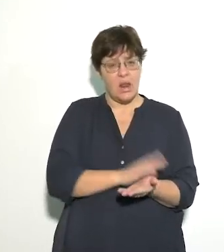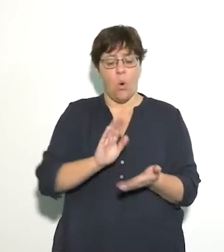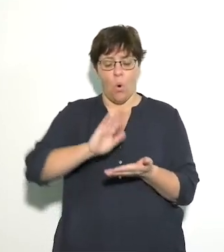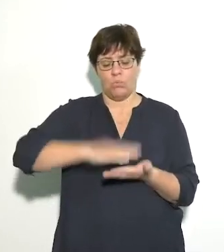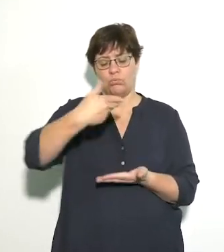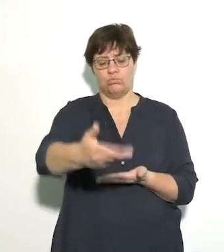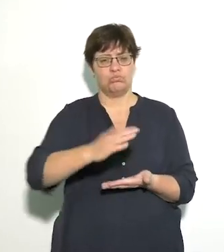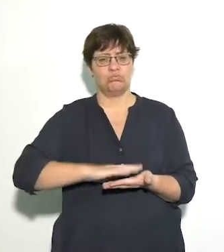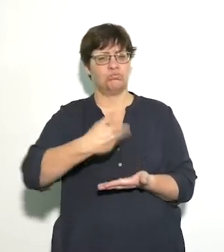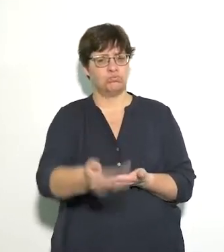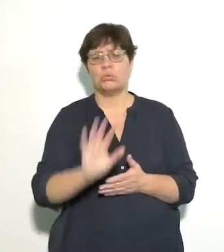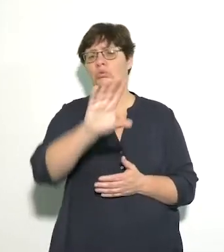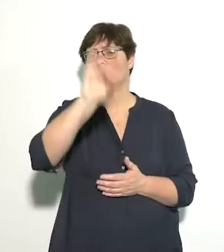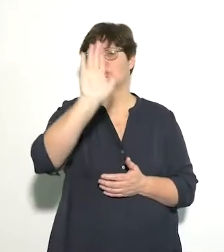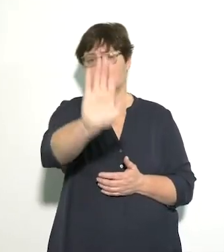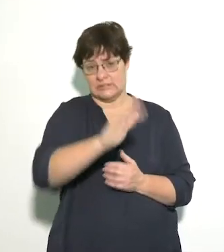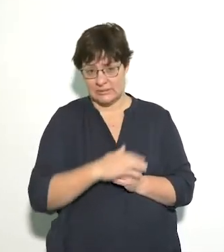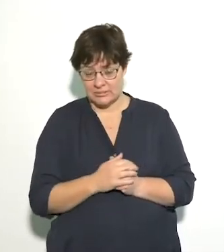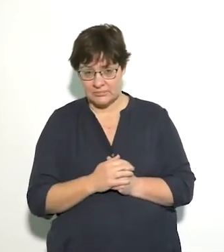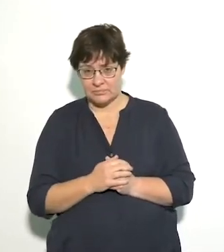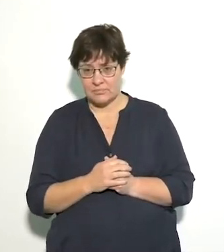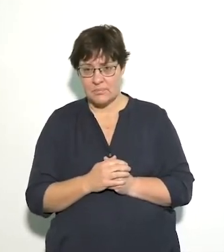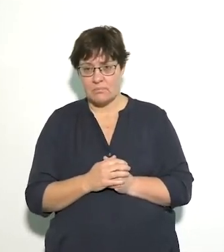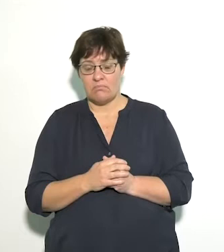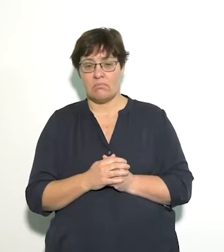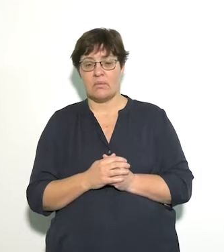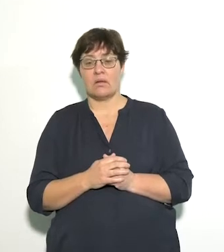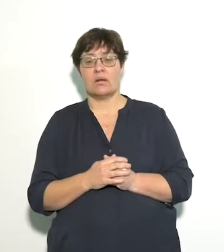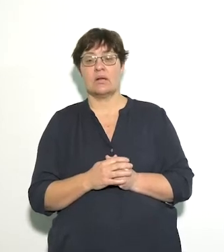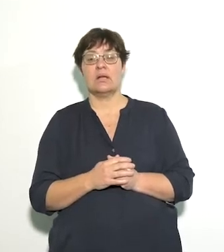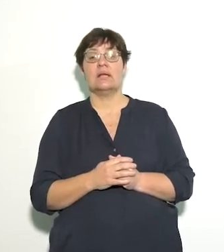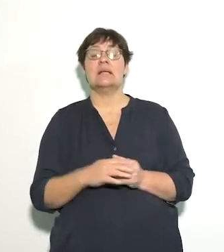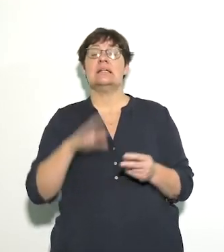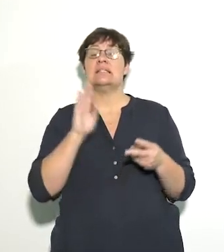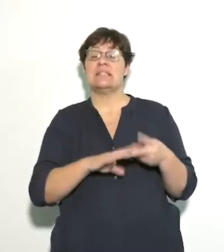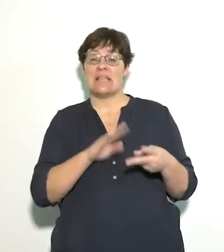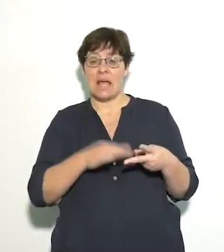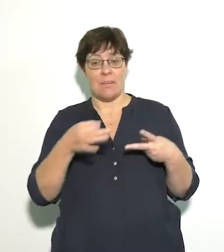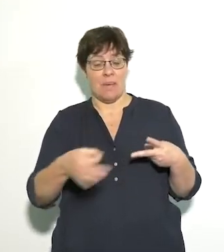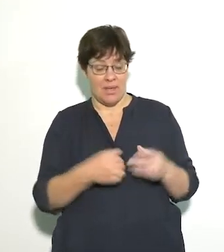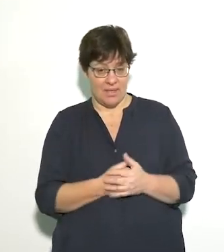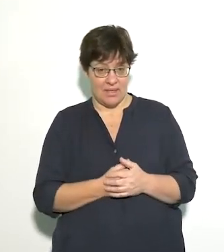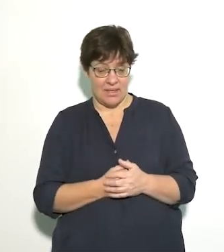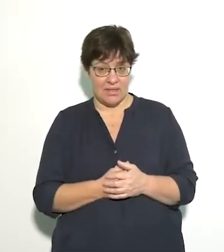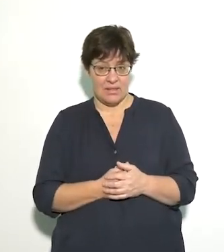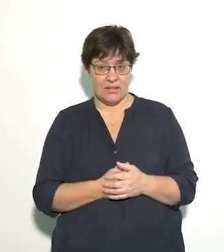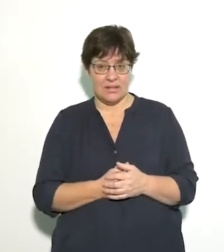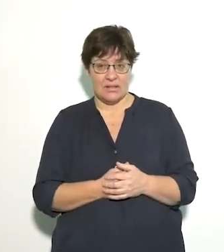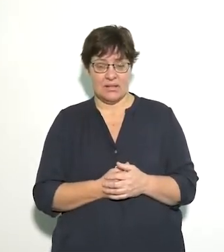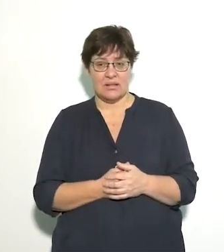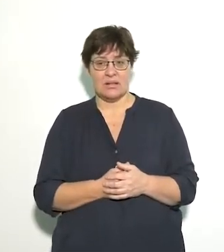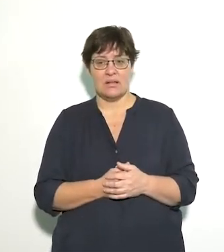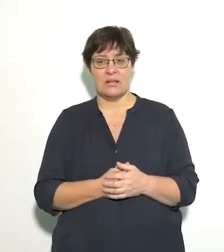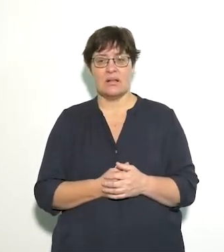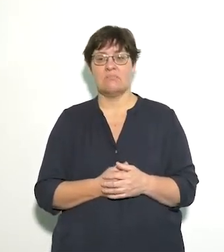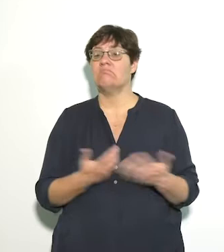format or the portrait format. The second piece of paper that I would highly advise if you're using a nature book